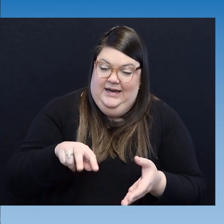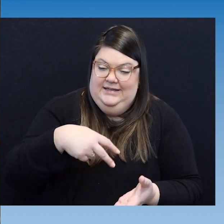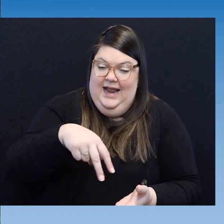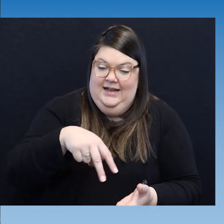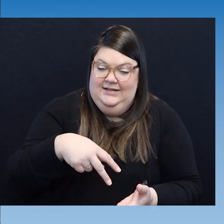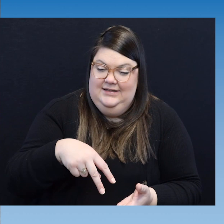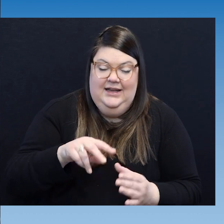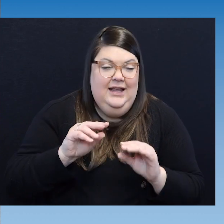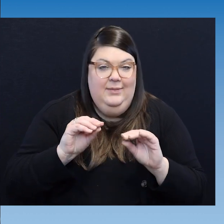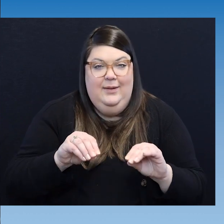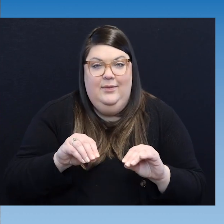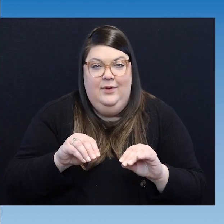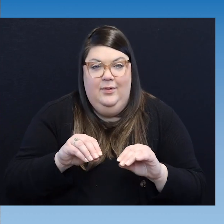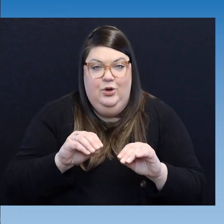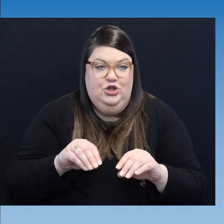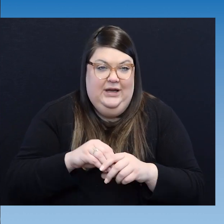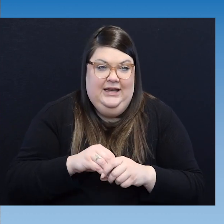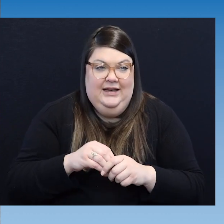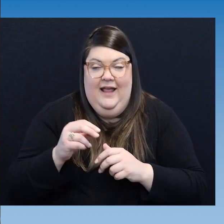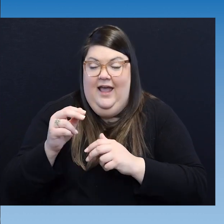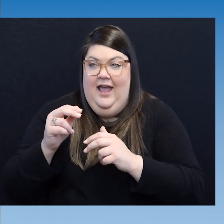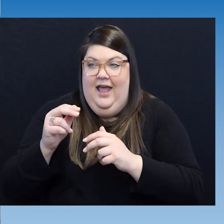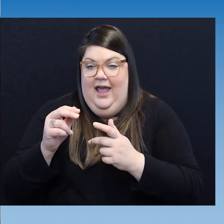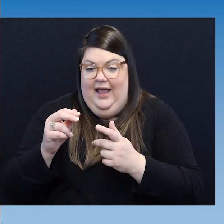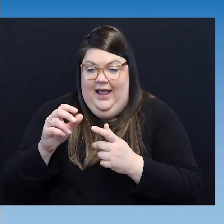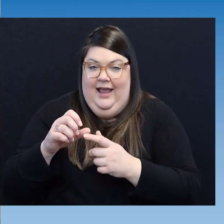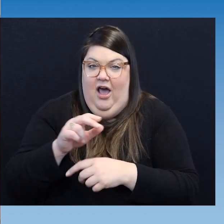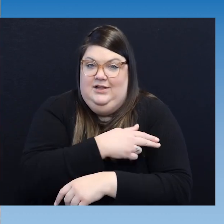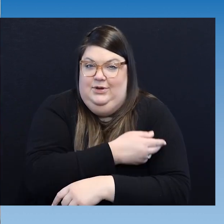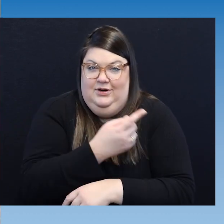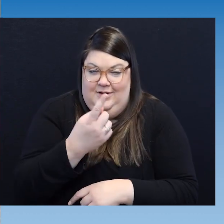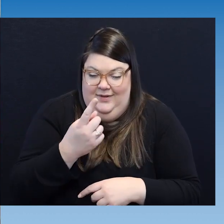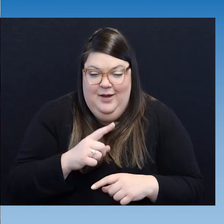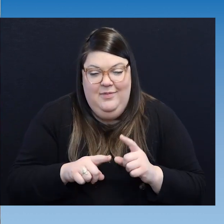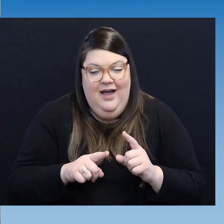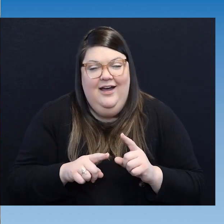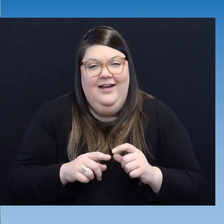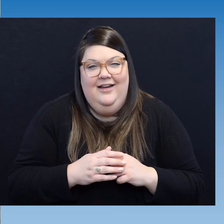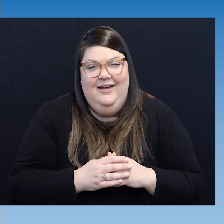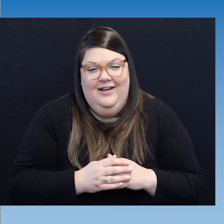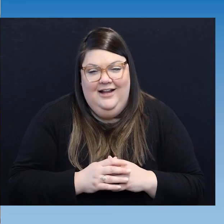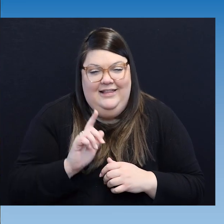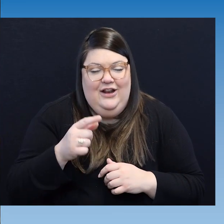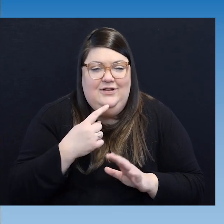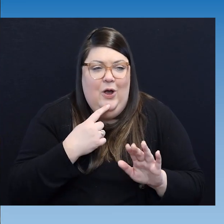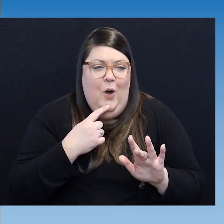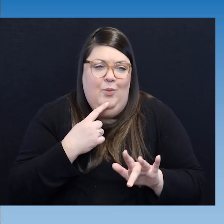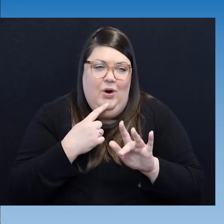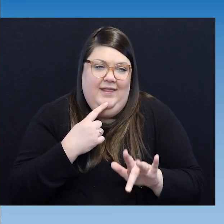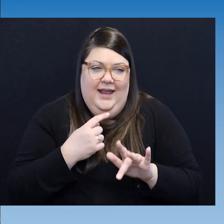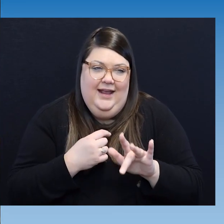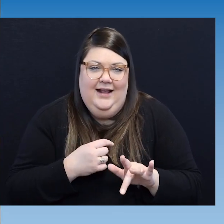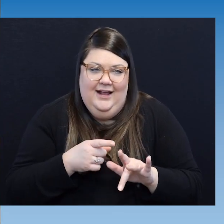dance, you know, they put you in a facility. But you know, when you're older, they go, oh, poor